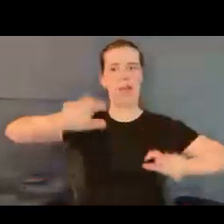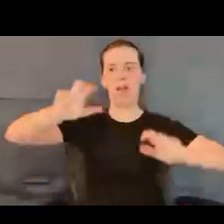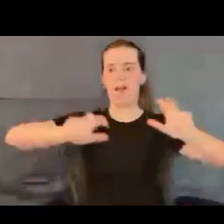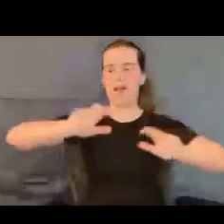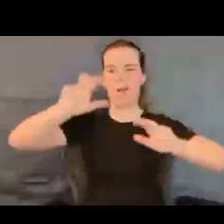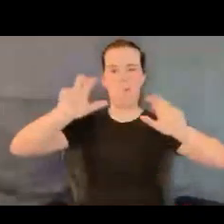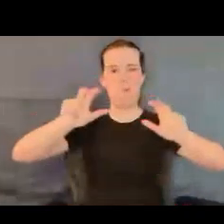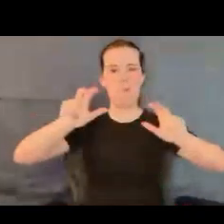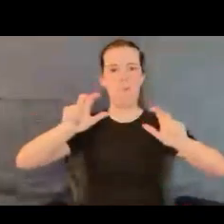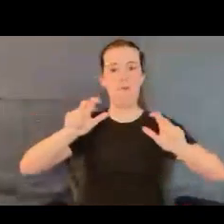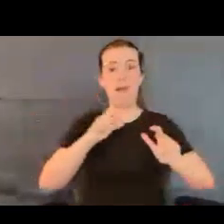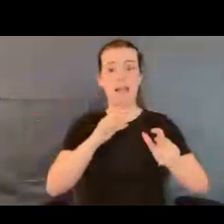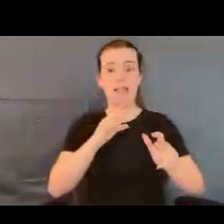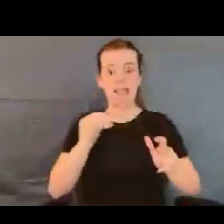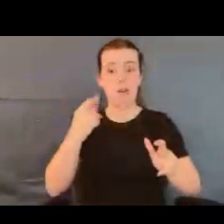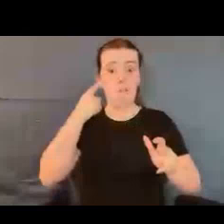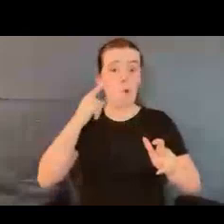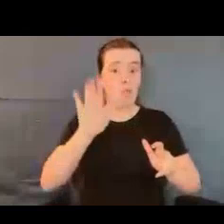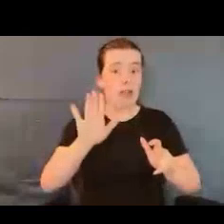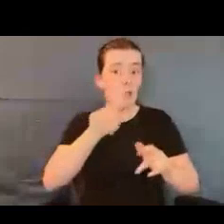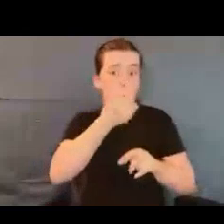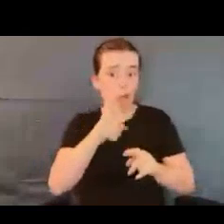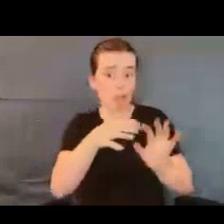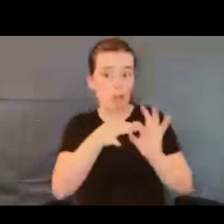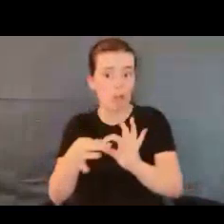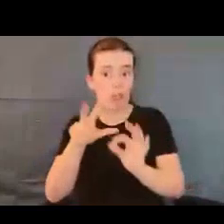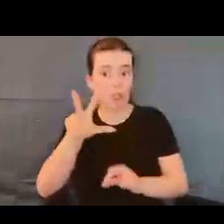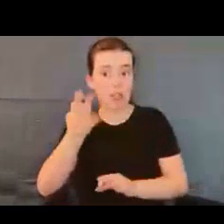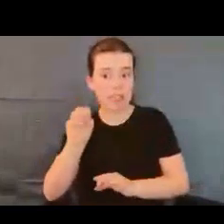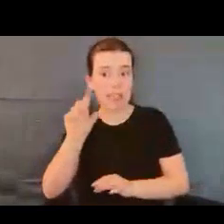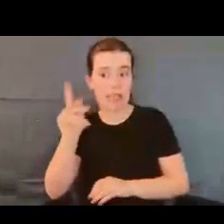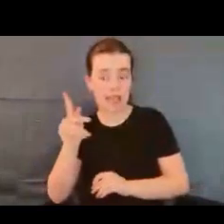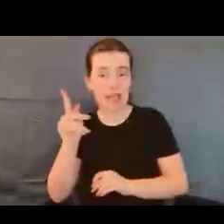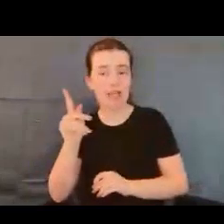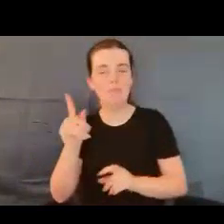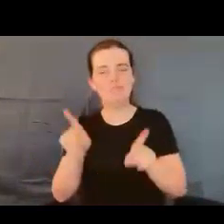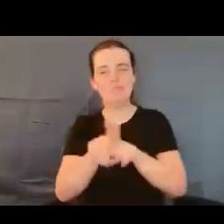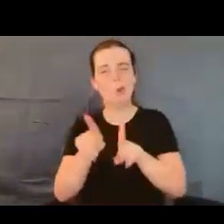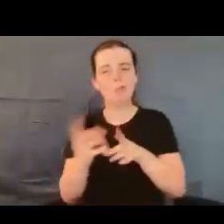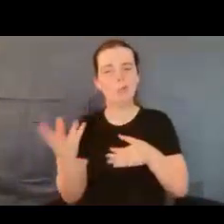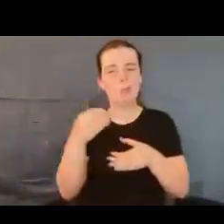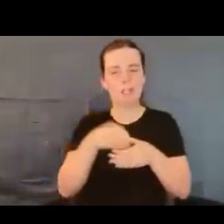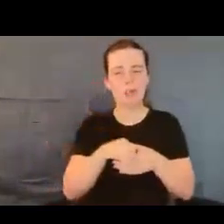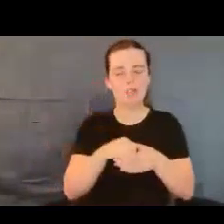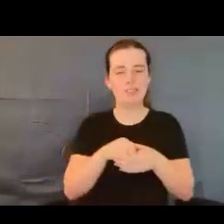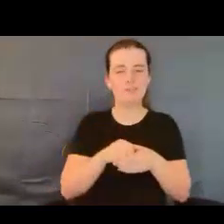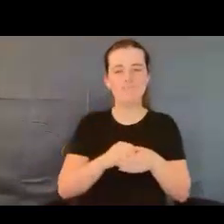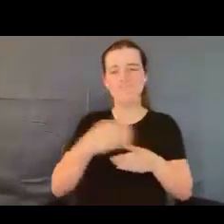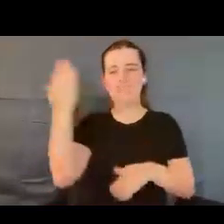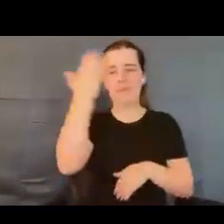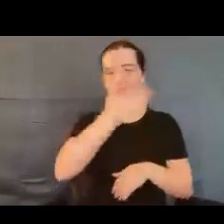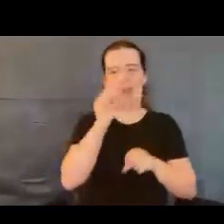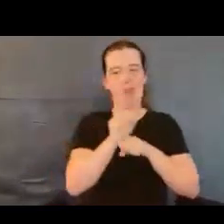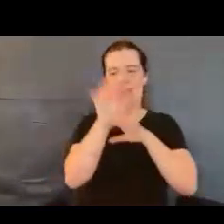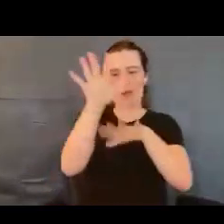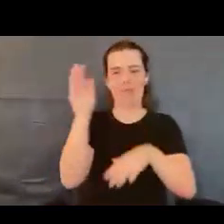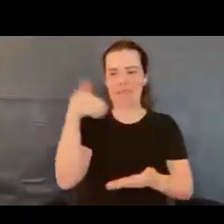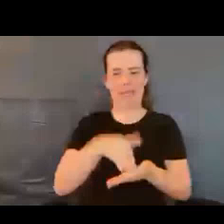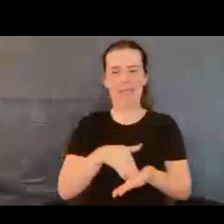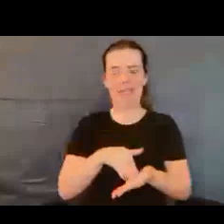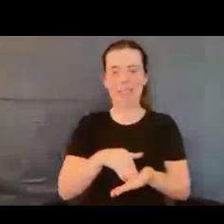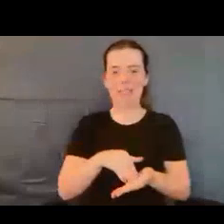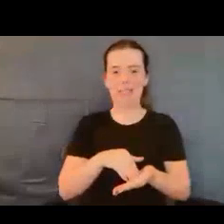now for the 30K question, we're back to this. So this would probably be also part of the 30K course now. You're on the front side of the mountain again. You come through the